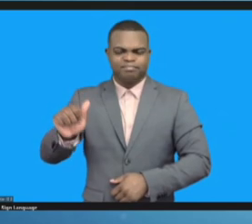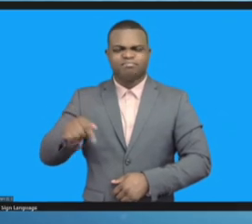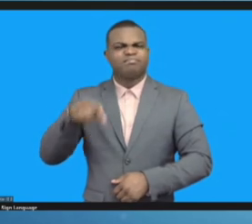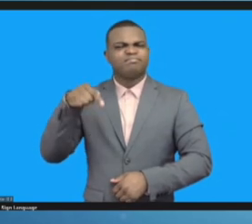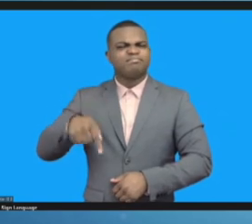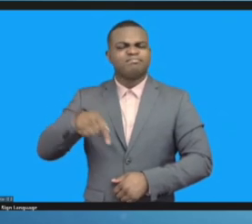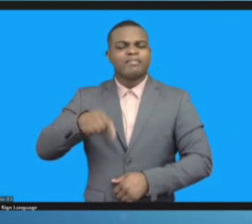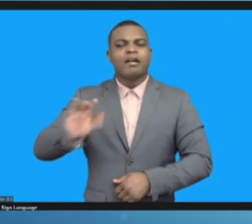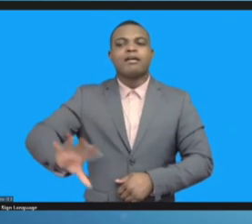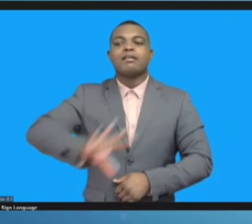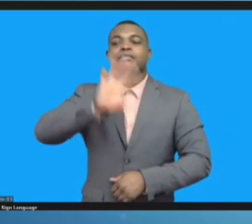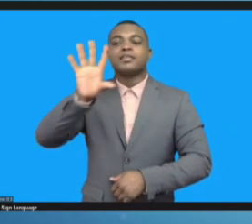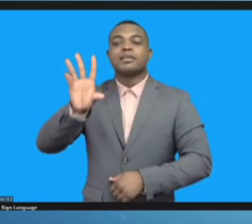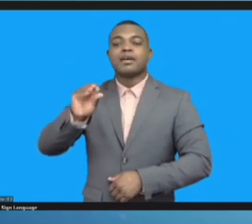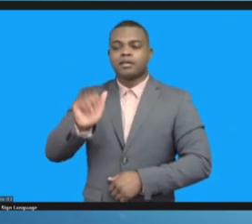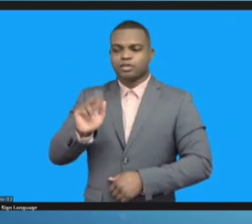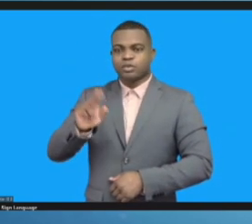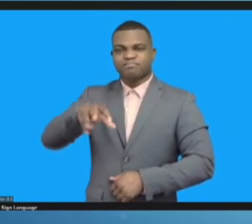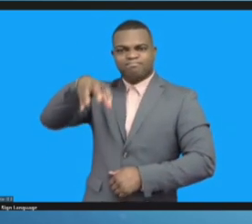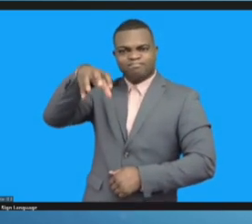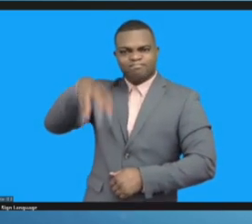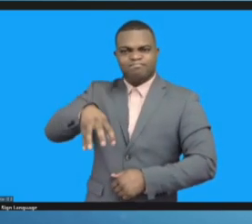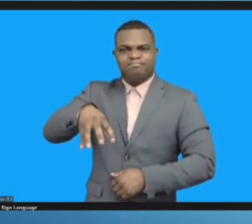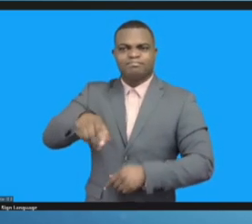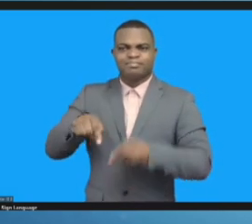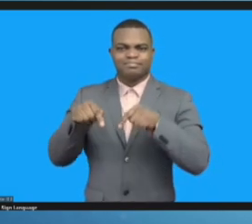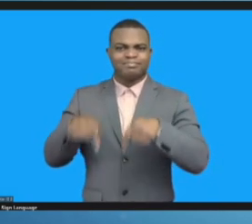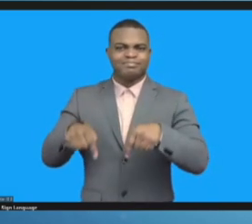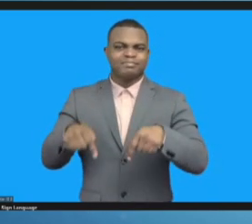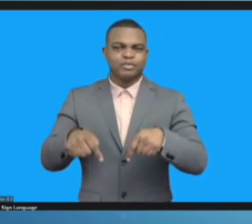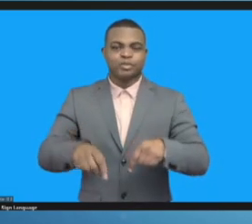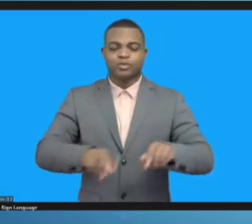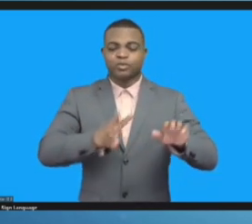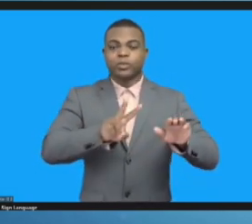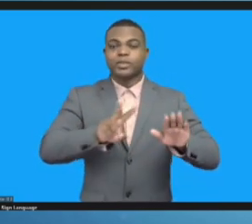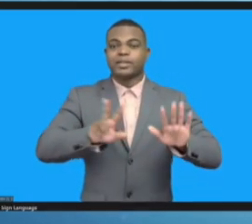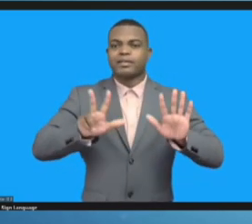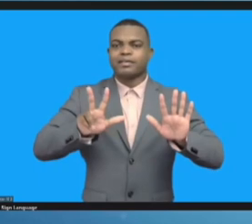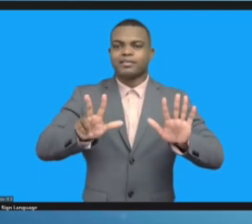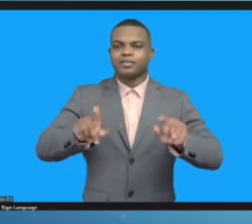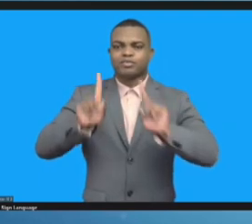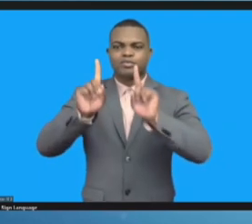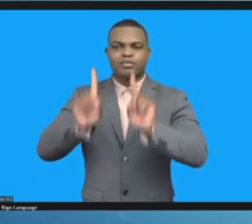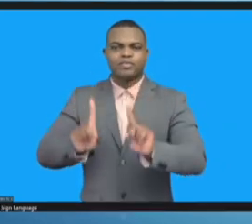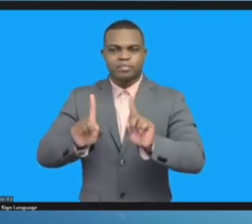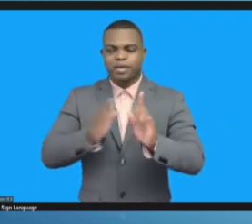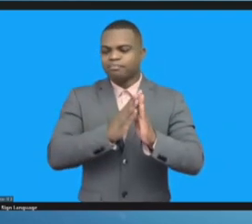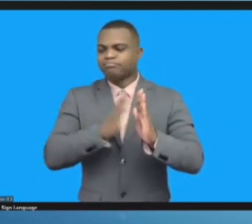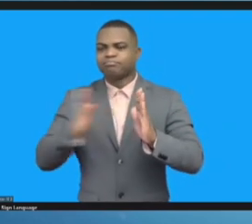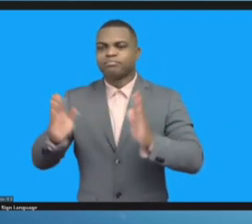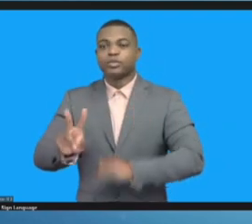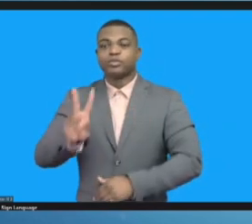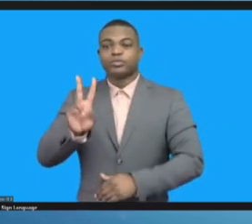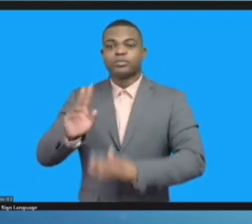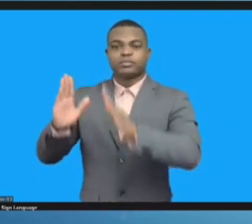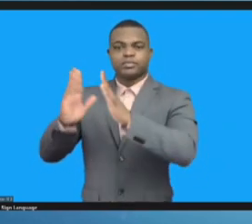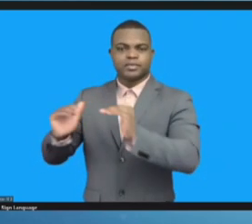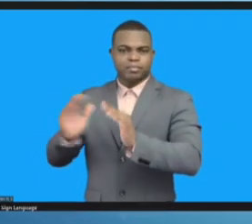vibrant Addis Ababa. Ladies and gentlemen, give them a big welcoming applause to our international delegates.